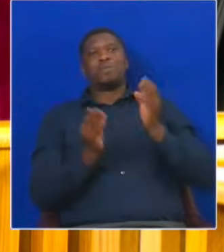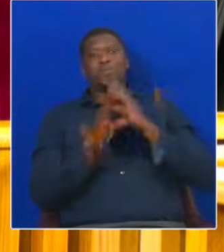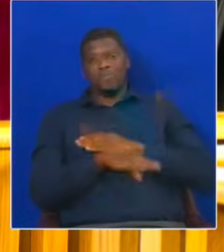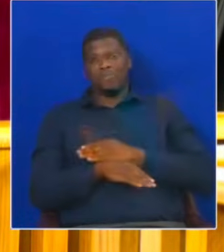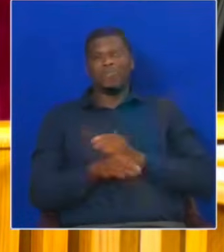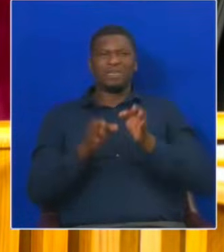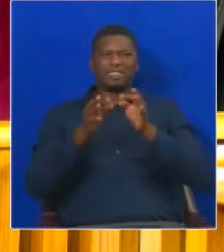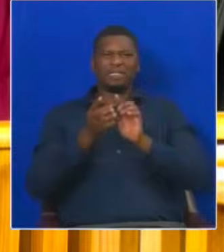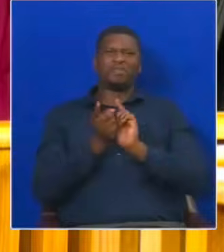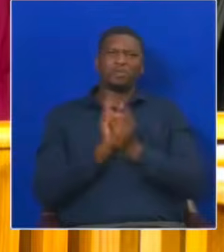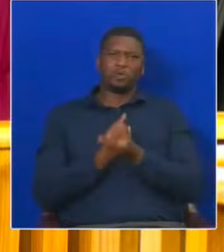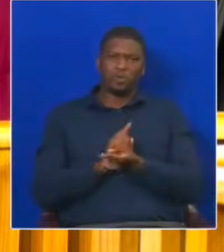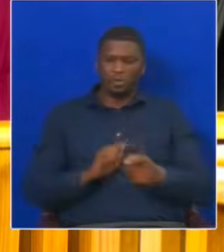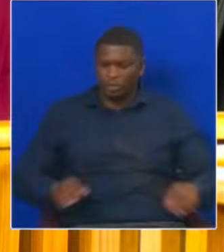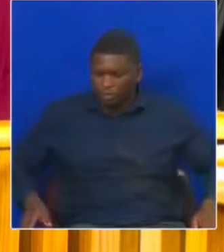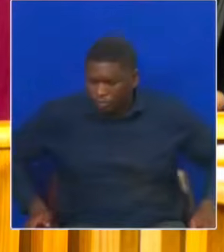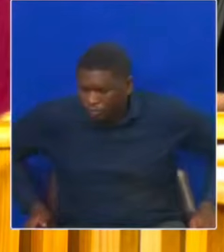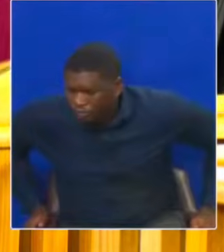Thank you, Witness C.